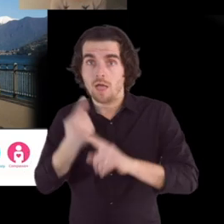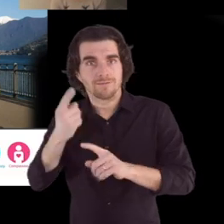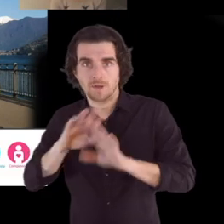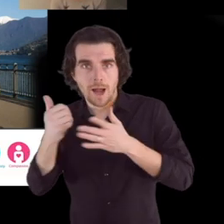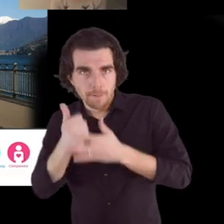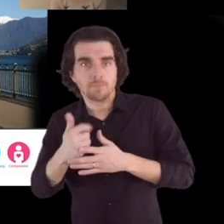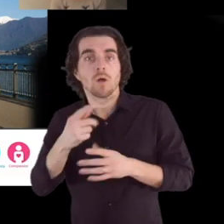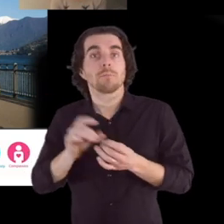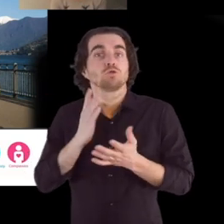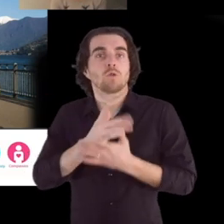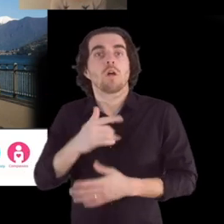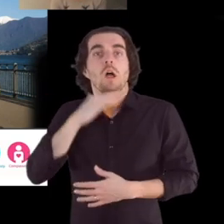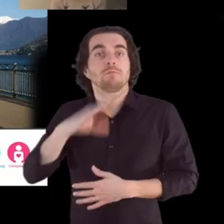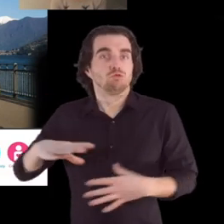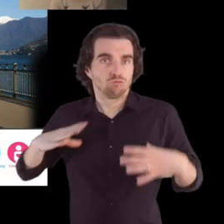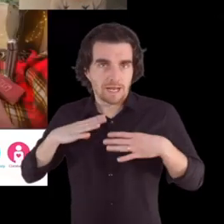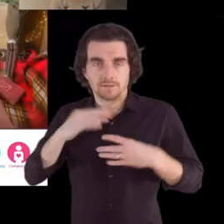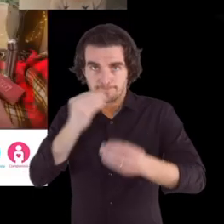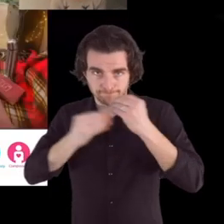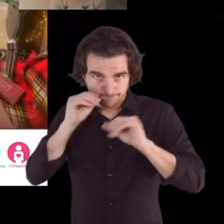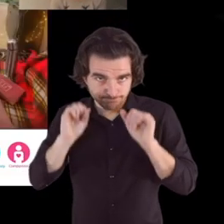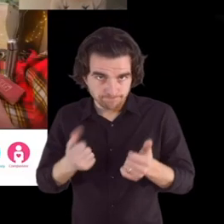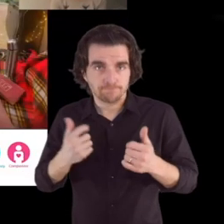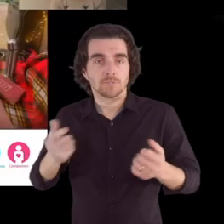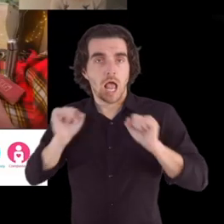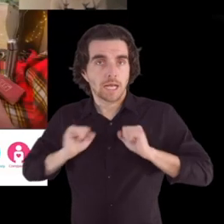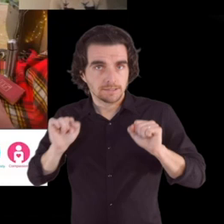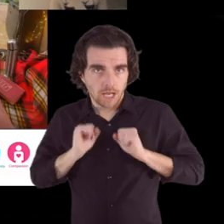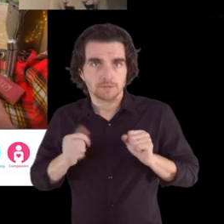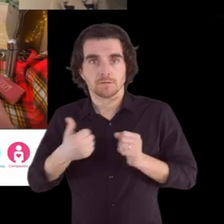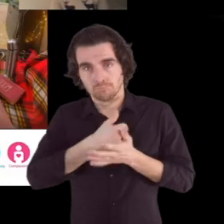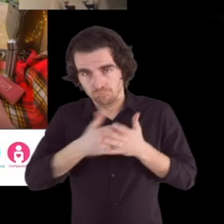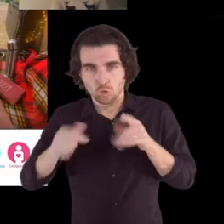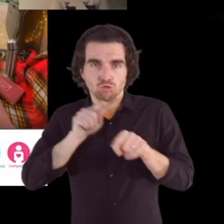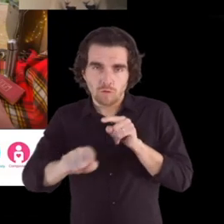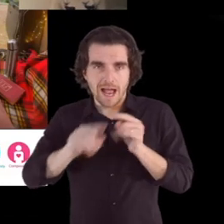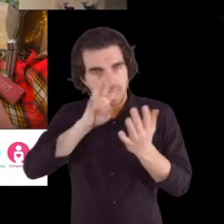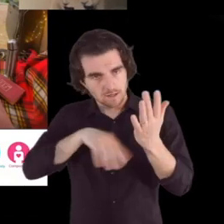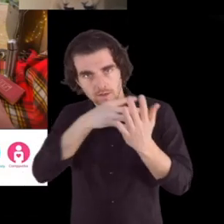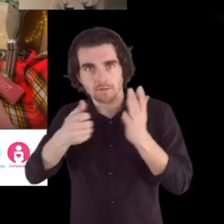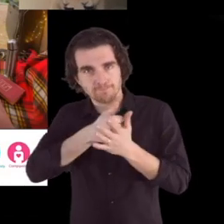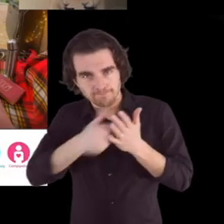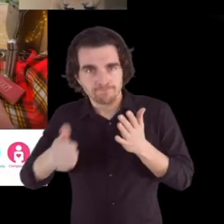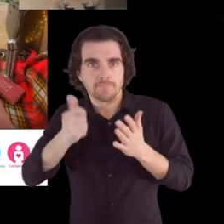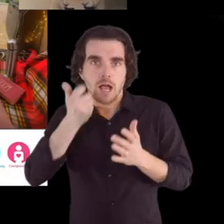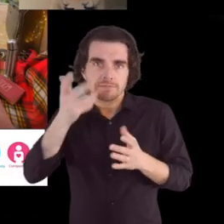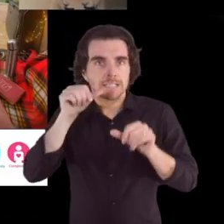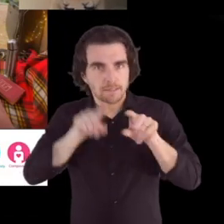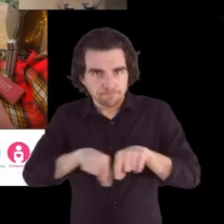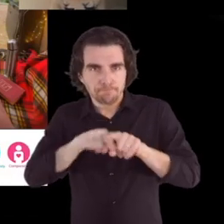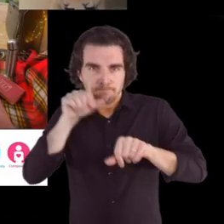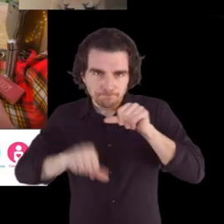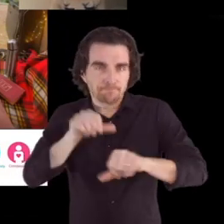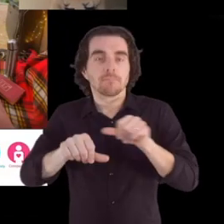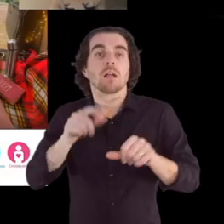And getting enough rest and nutrition and exercise. Also, maintaining a normal schedule as possible. So again, if you're used to getting up and